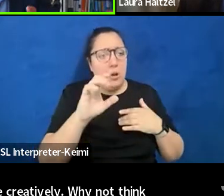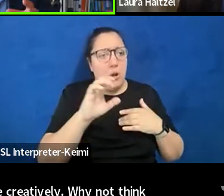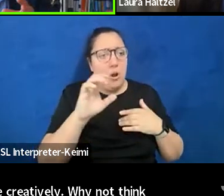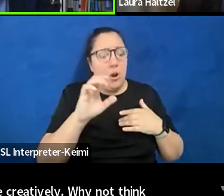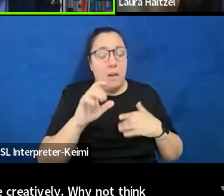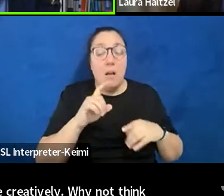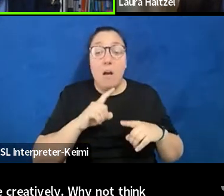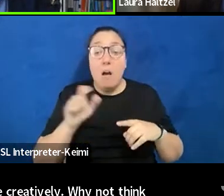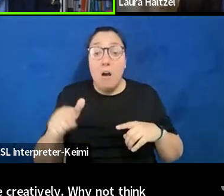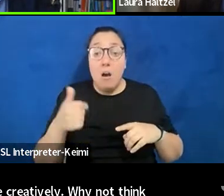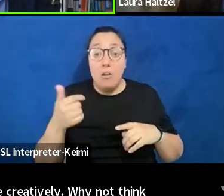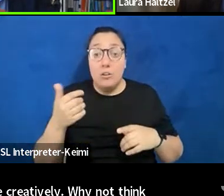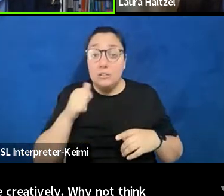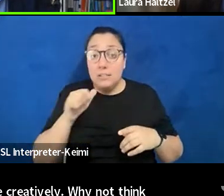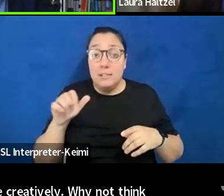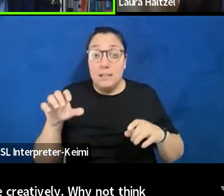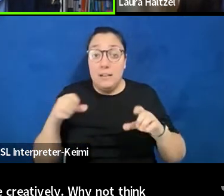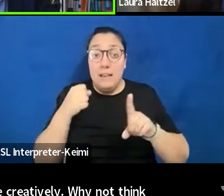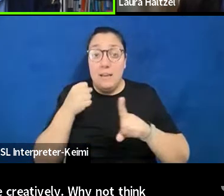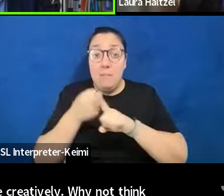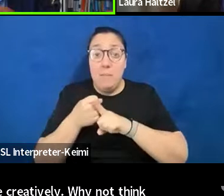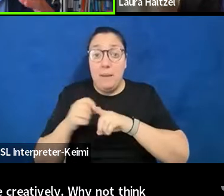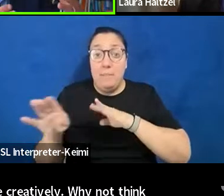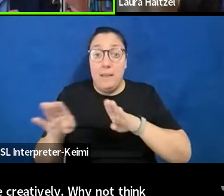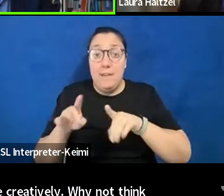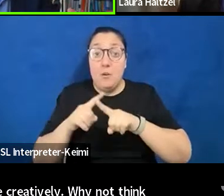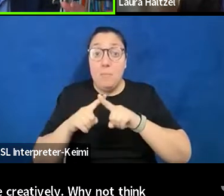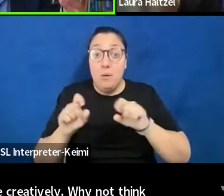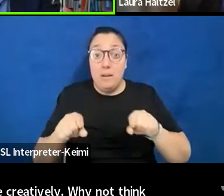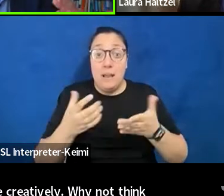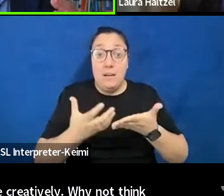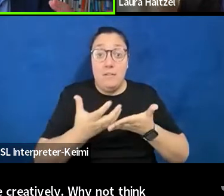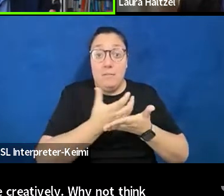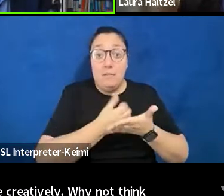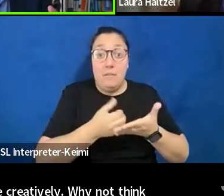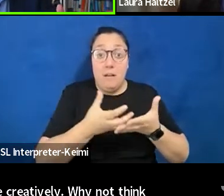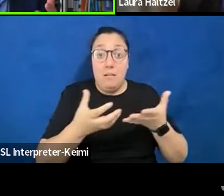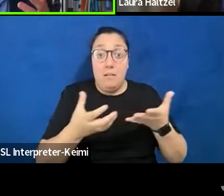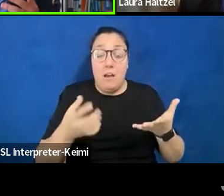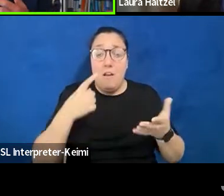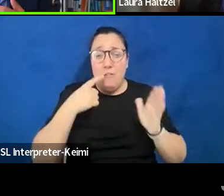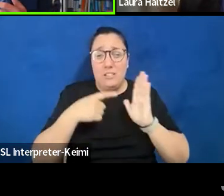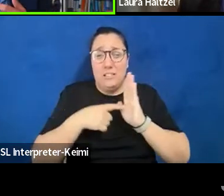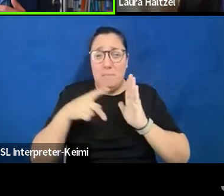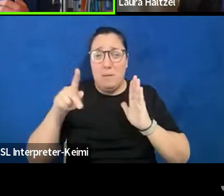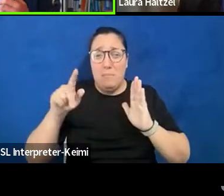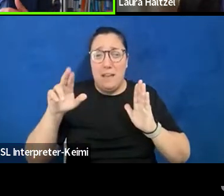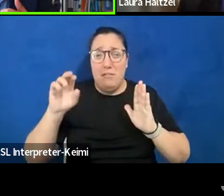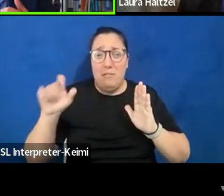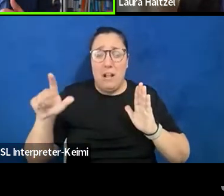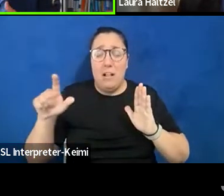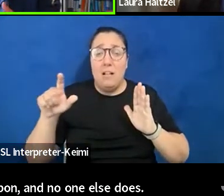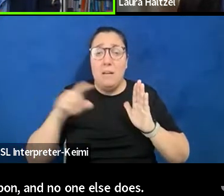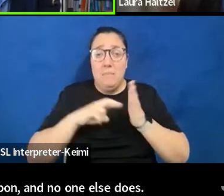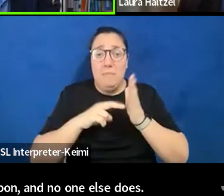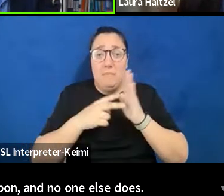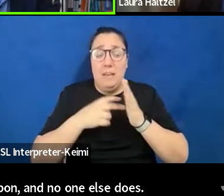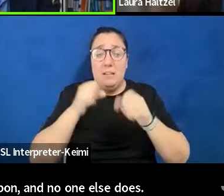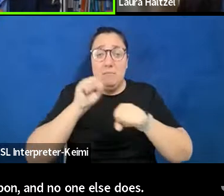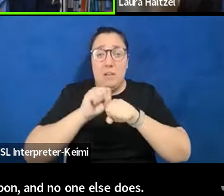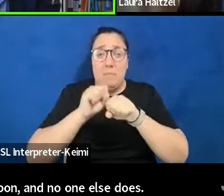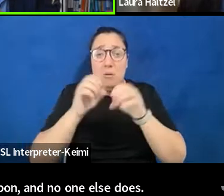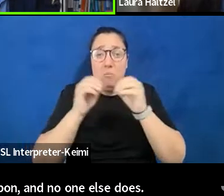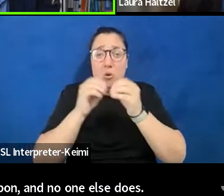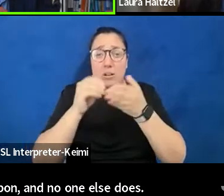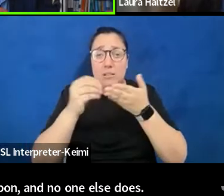don't impact behavior that much, but could raise a lot of money. My concern on the payroll tax side is it makes labor more expensive for employers. And if you're worried